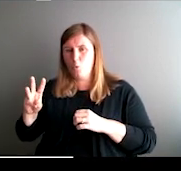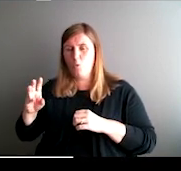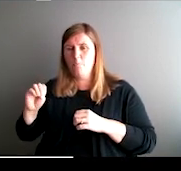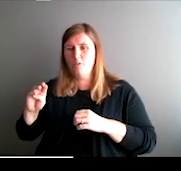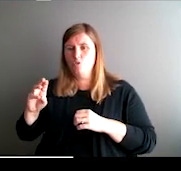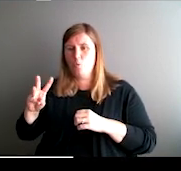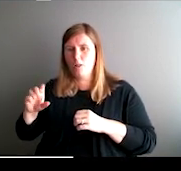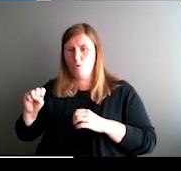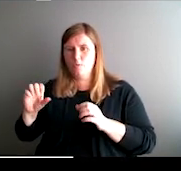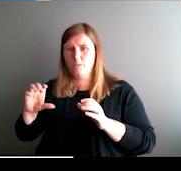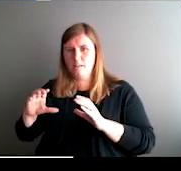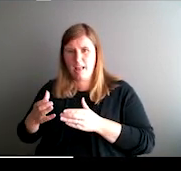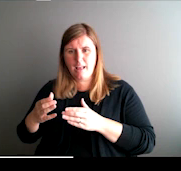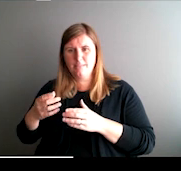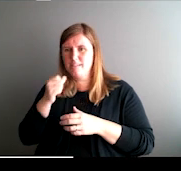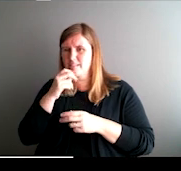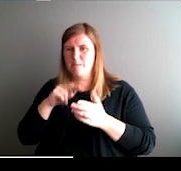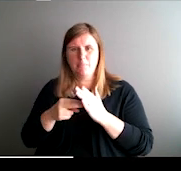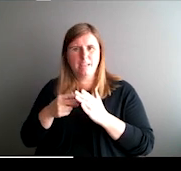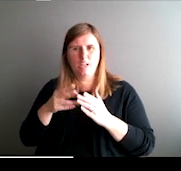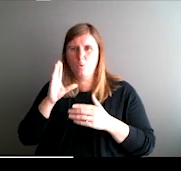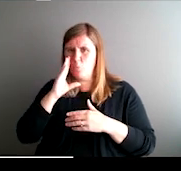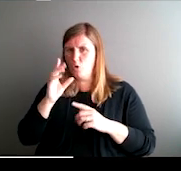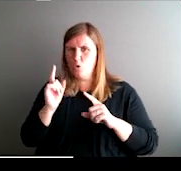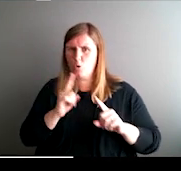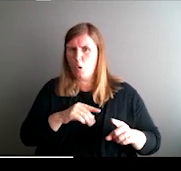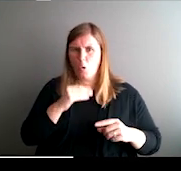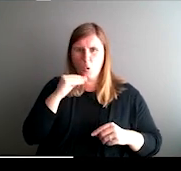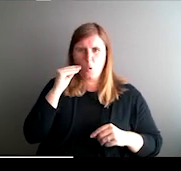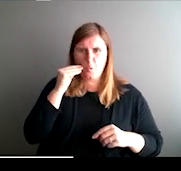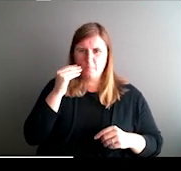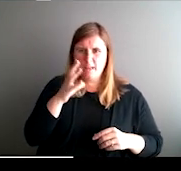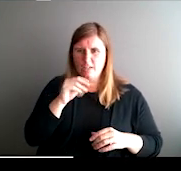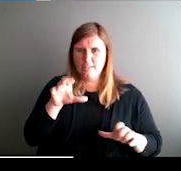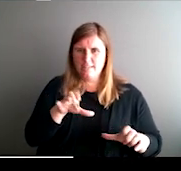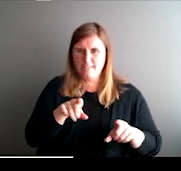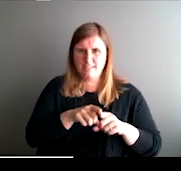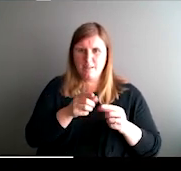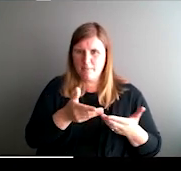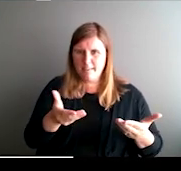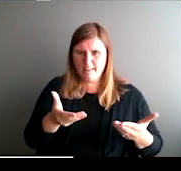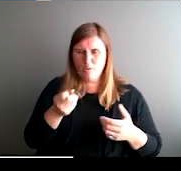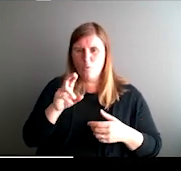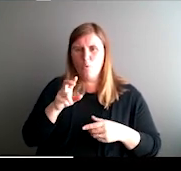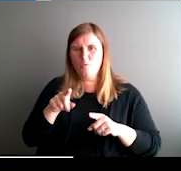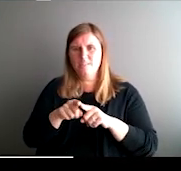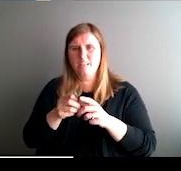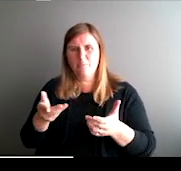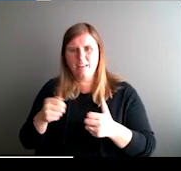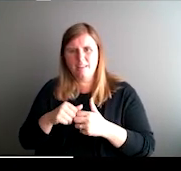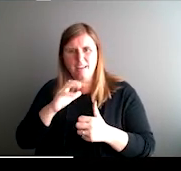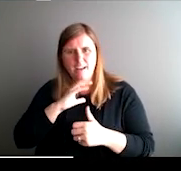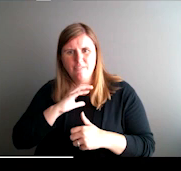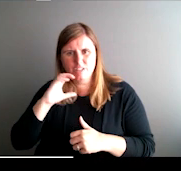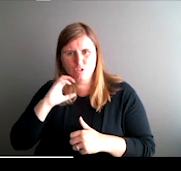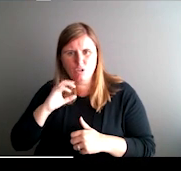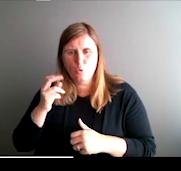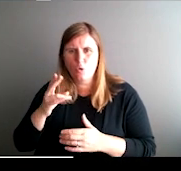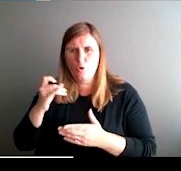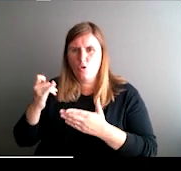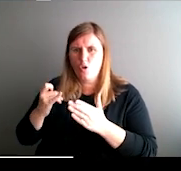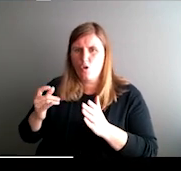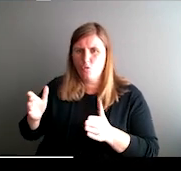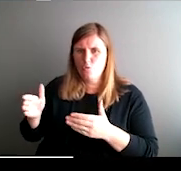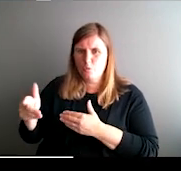class every day doesn't mean that he then goes home and it does the same thing, or that he does that in the cafeteria or the art